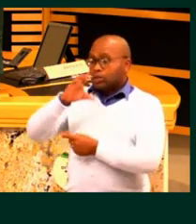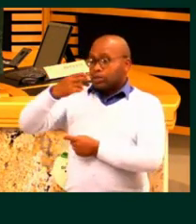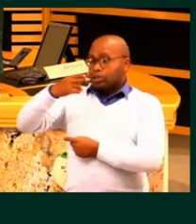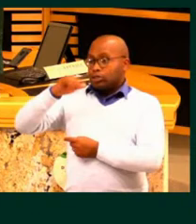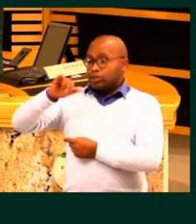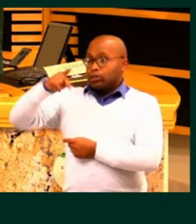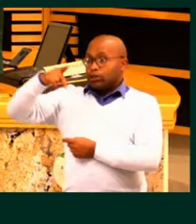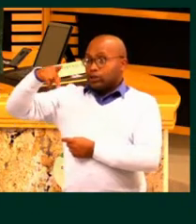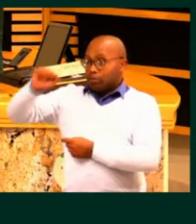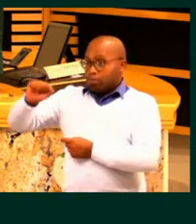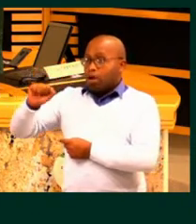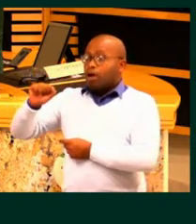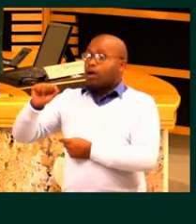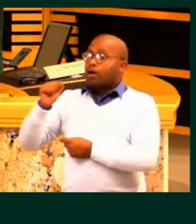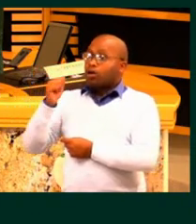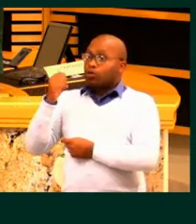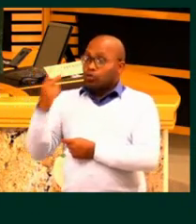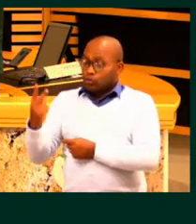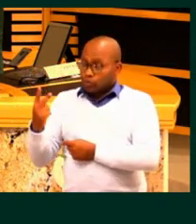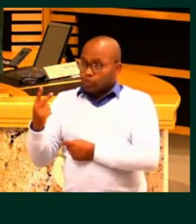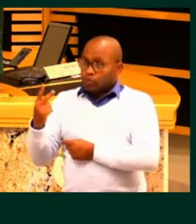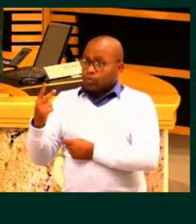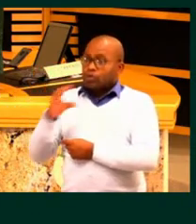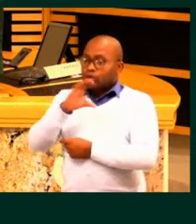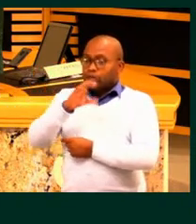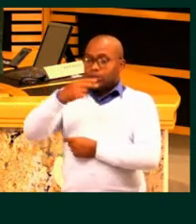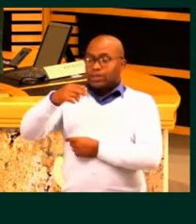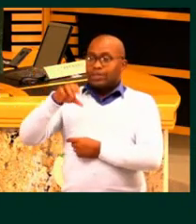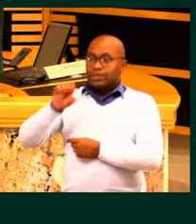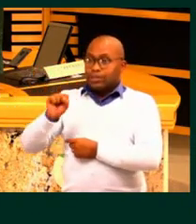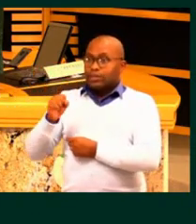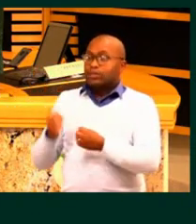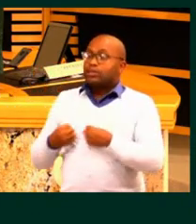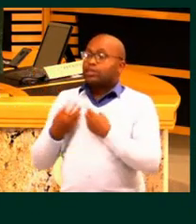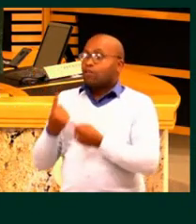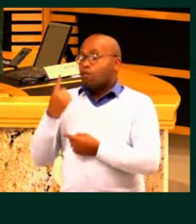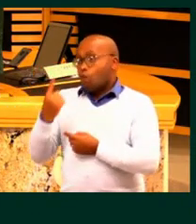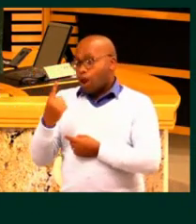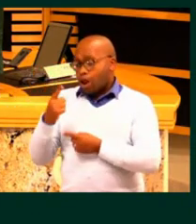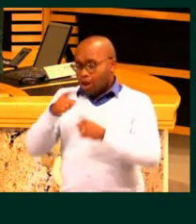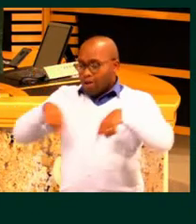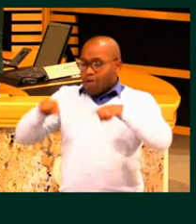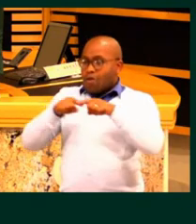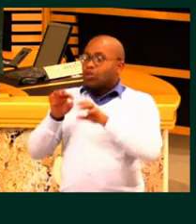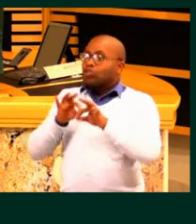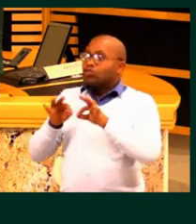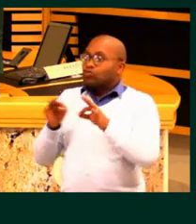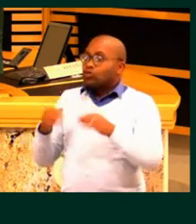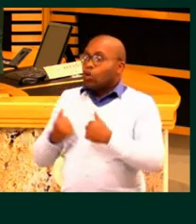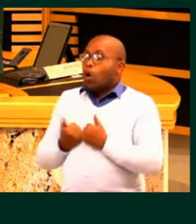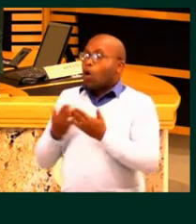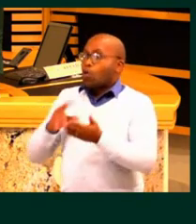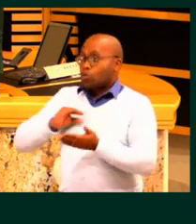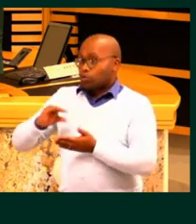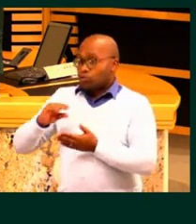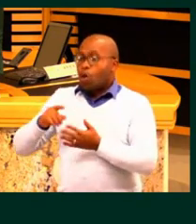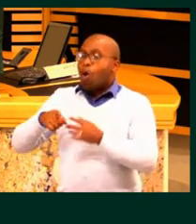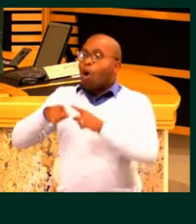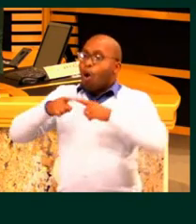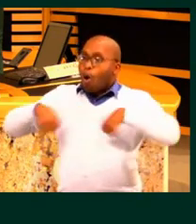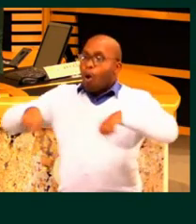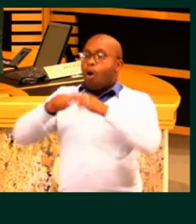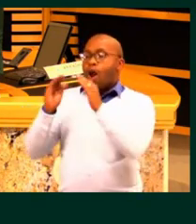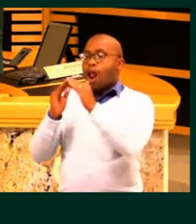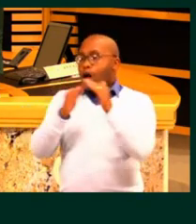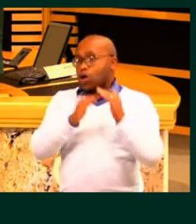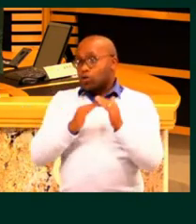vest contractors 2 CHS contractor one all contractors are nhb are registered and all houses comply with their